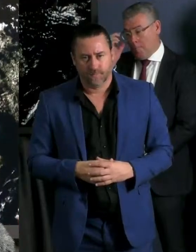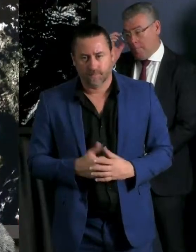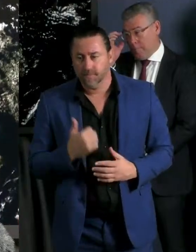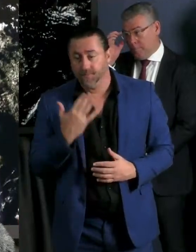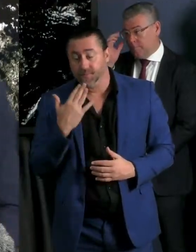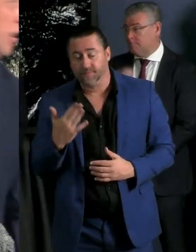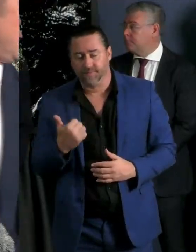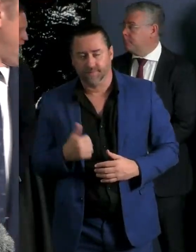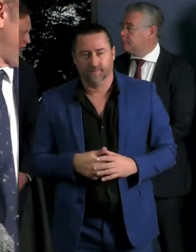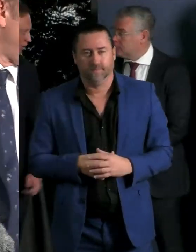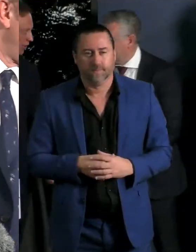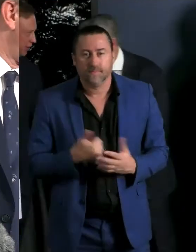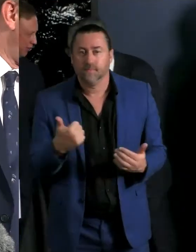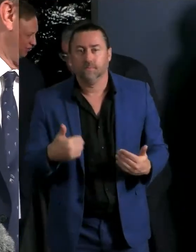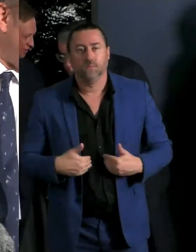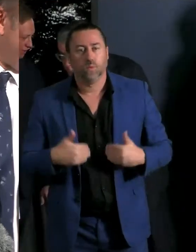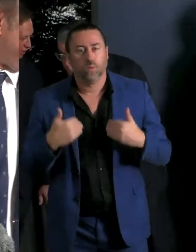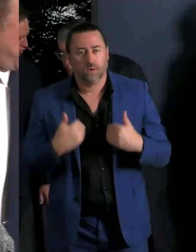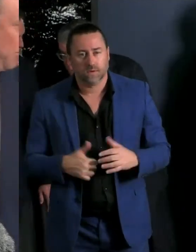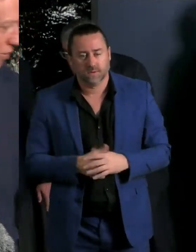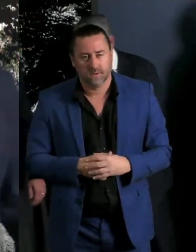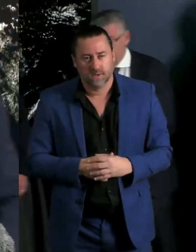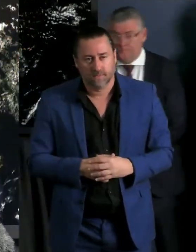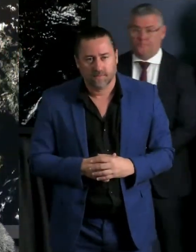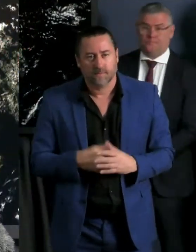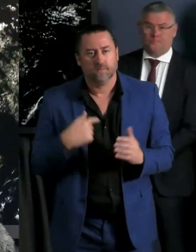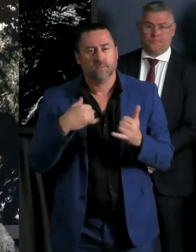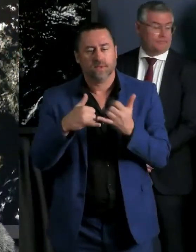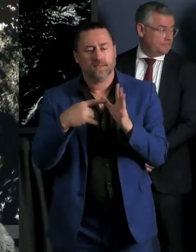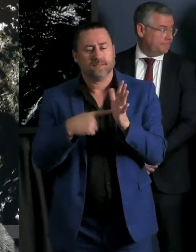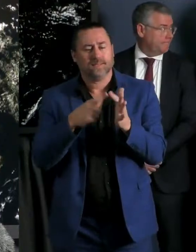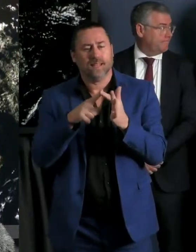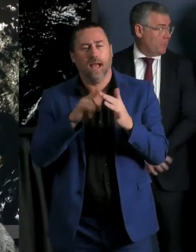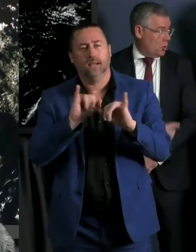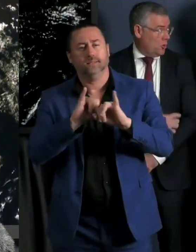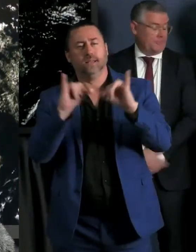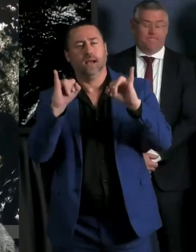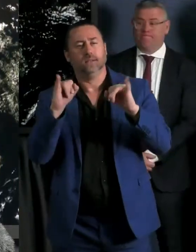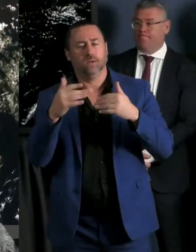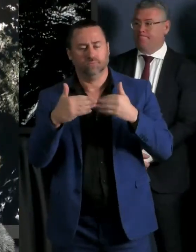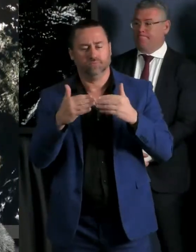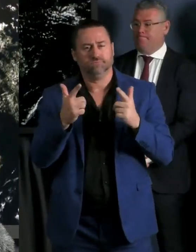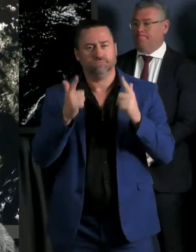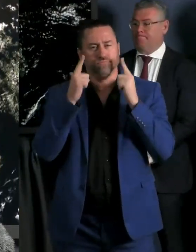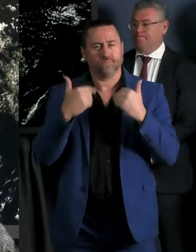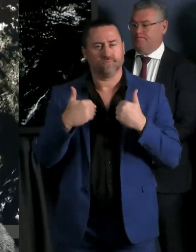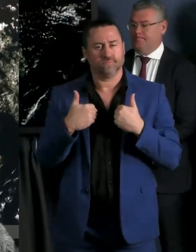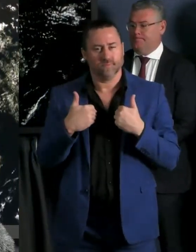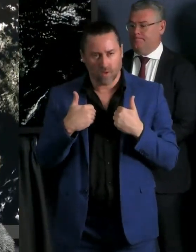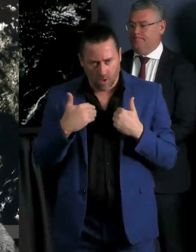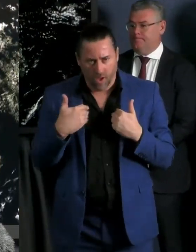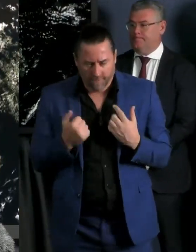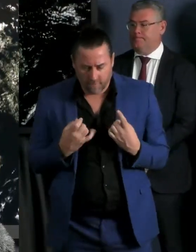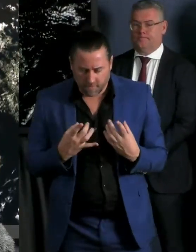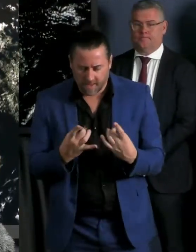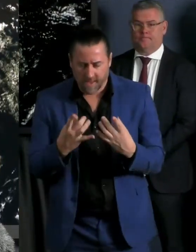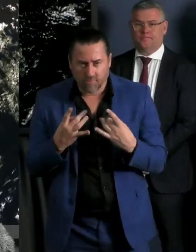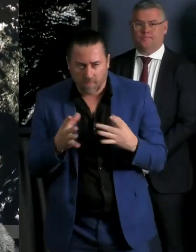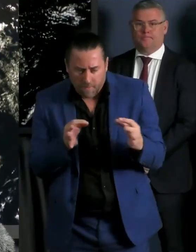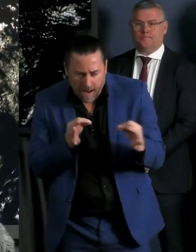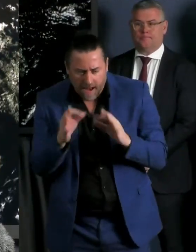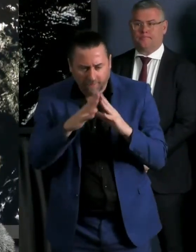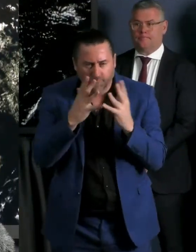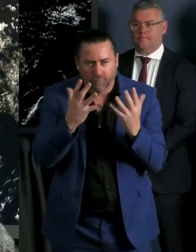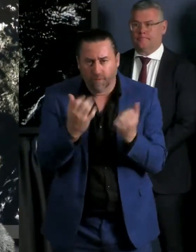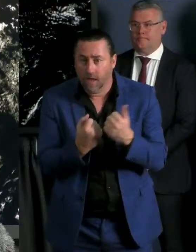Thanks, Premier. Good morning. As the State Disaster Coordinator, I'm very confident of the preparations that have been put in place